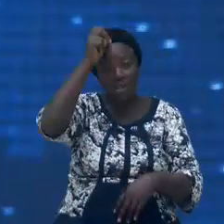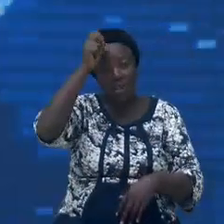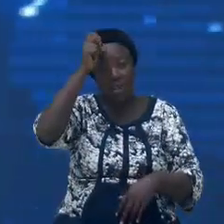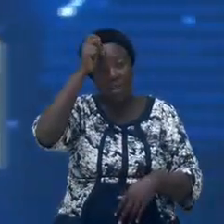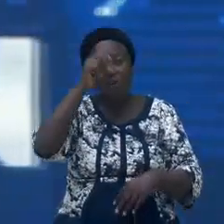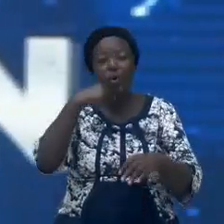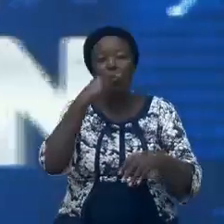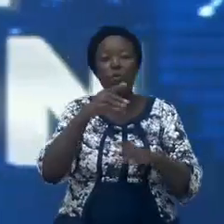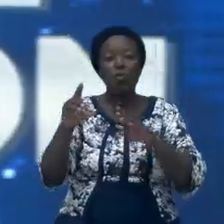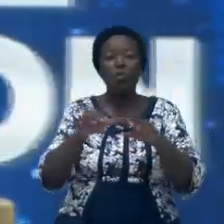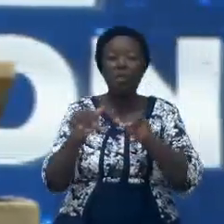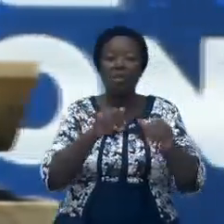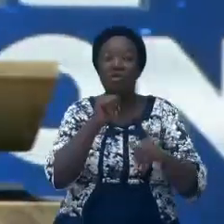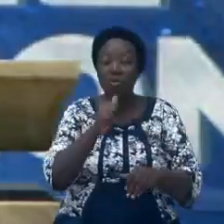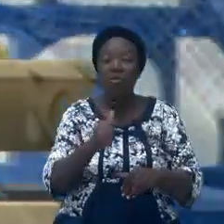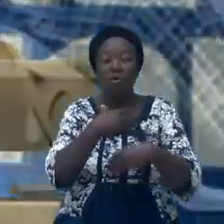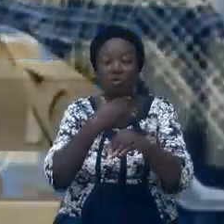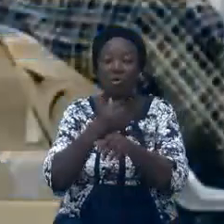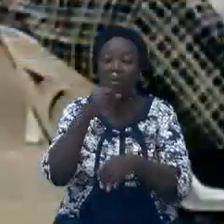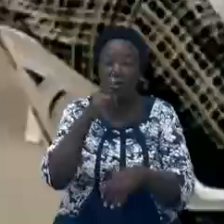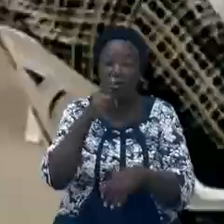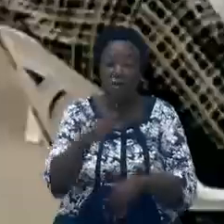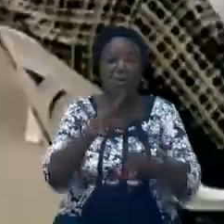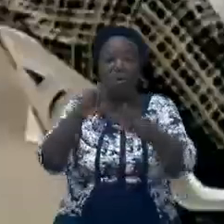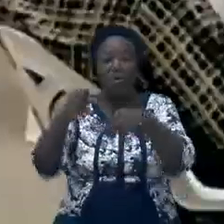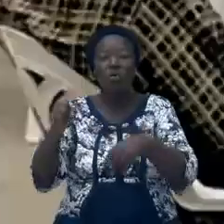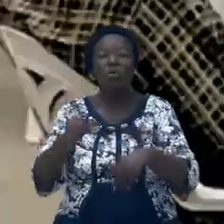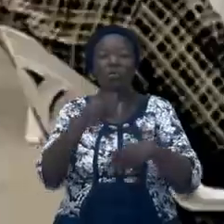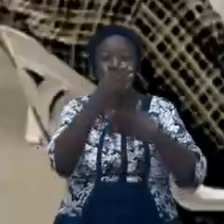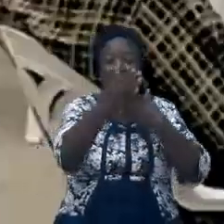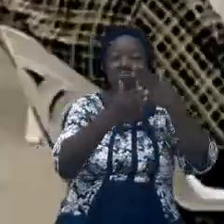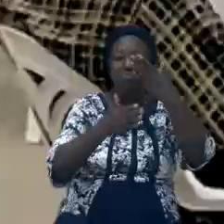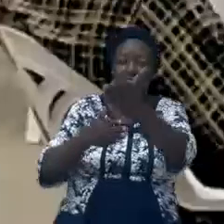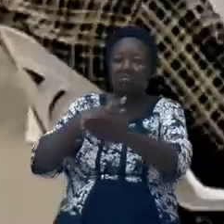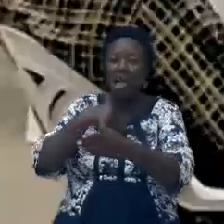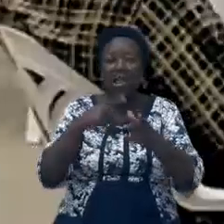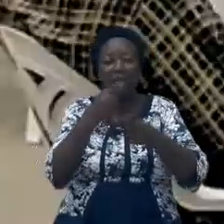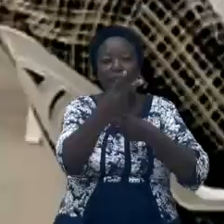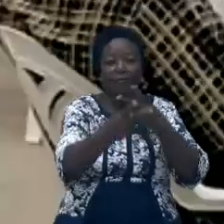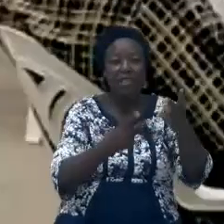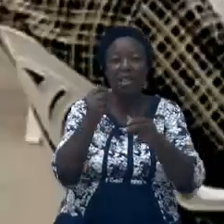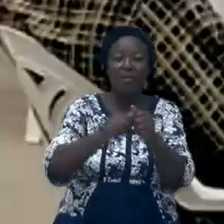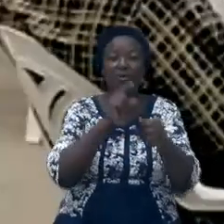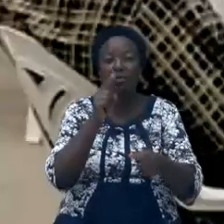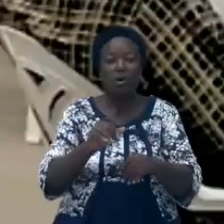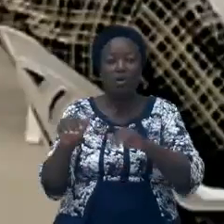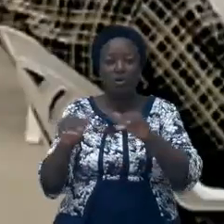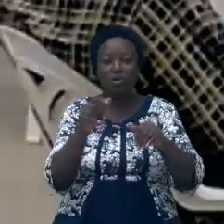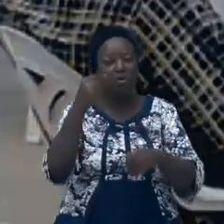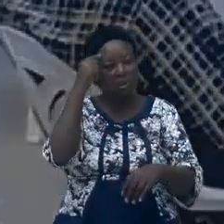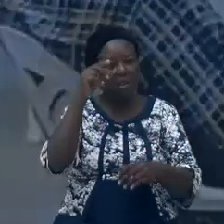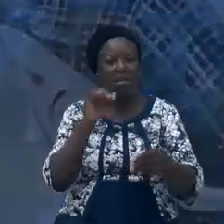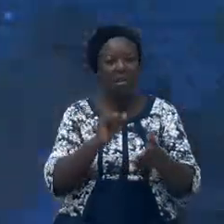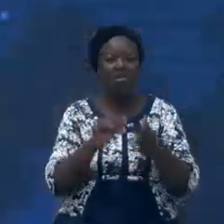point is, if Satan, who did not create you, goes about and visits you